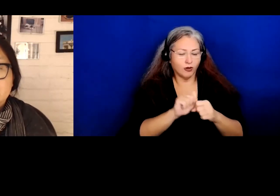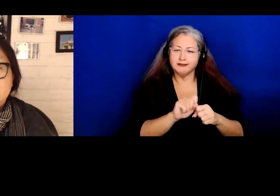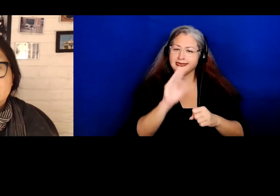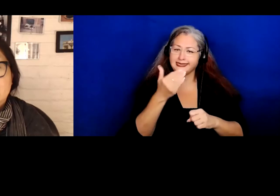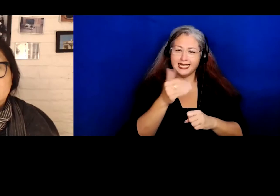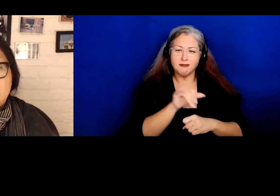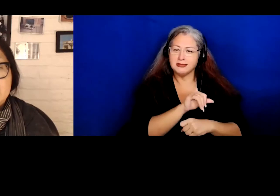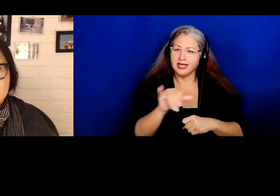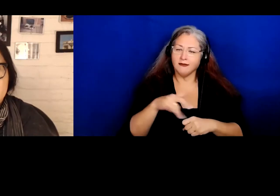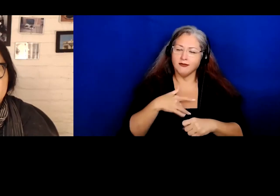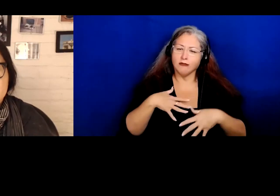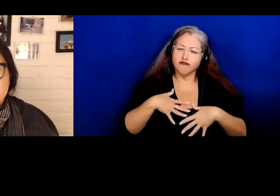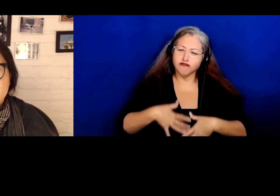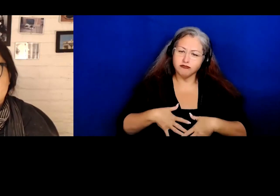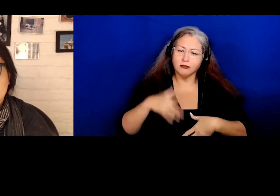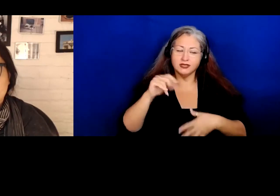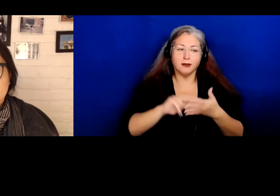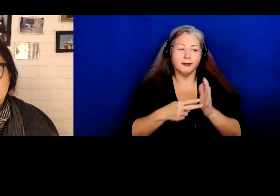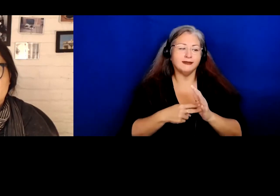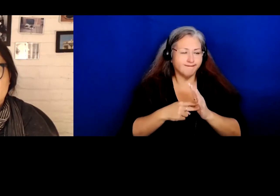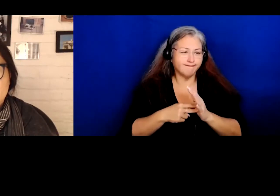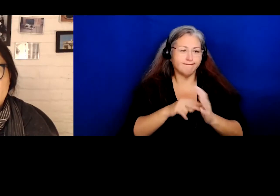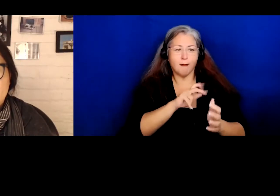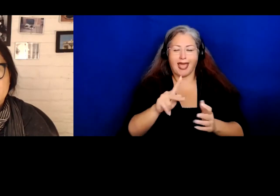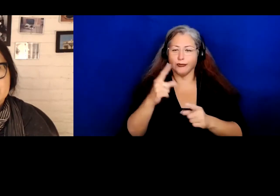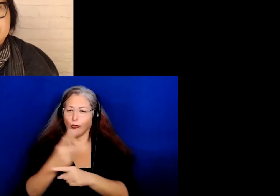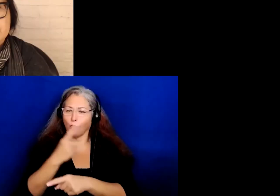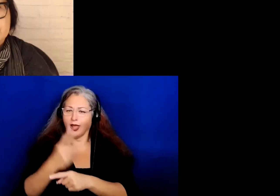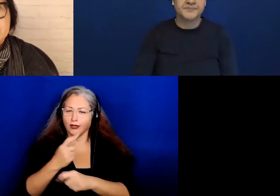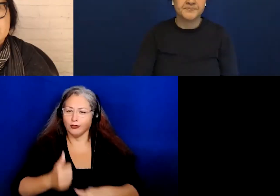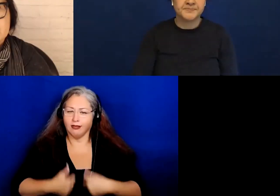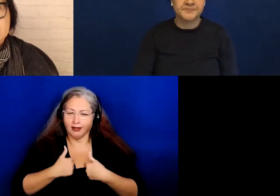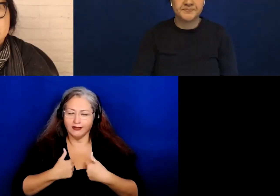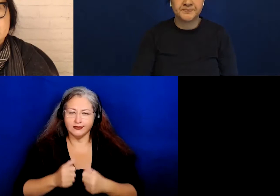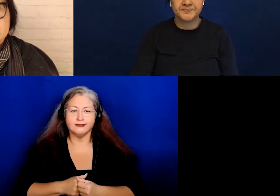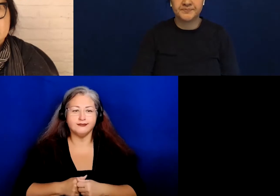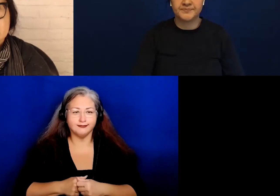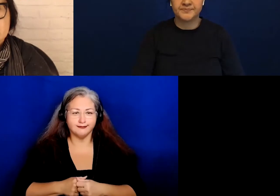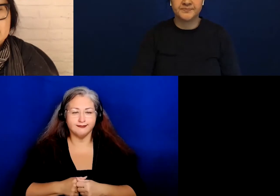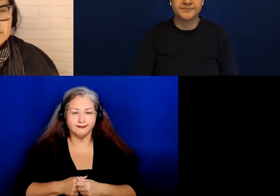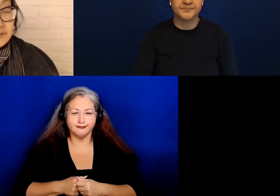said, because it meant returning to the life of an ordinary man.